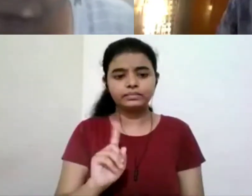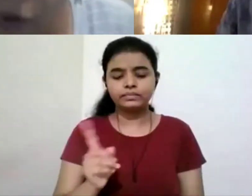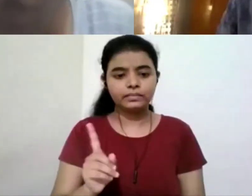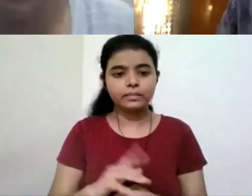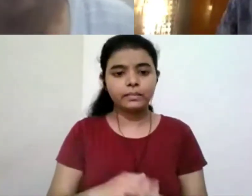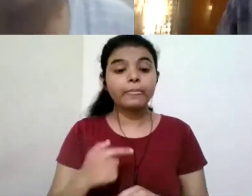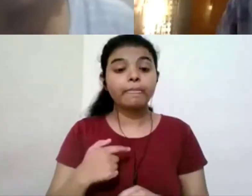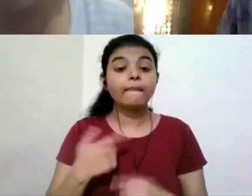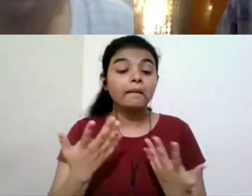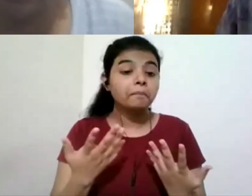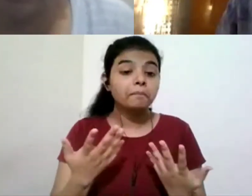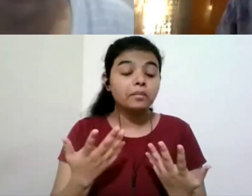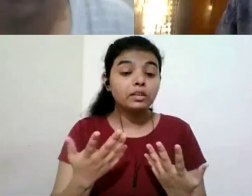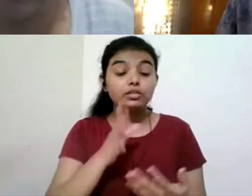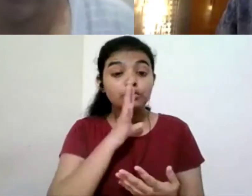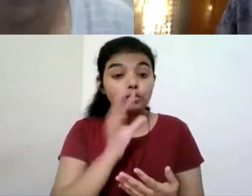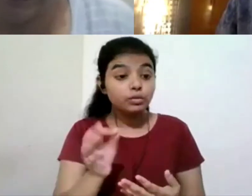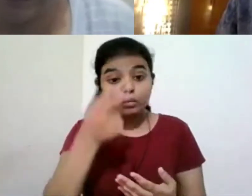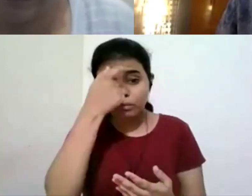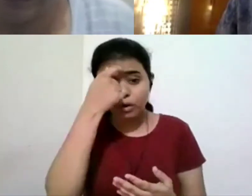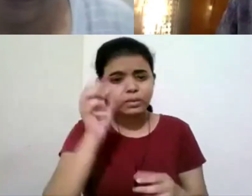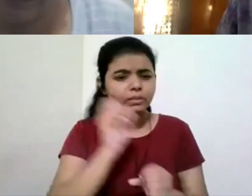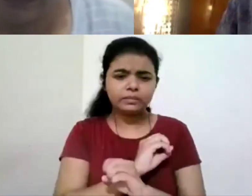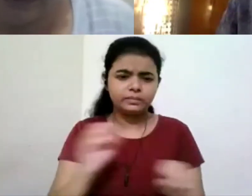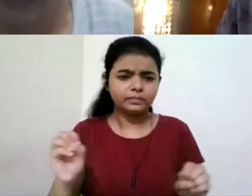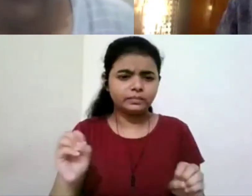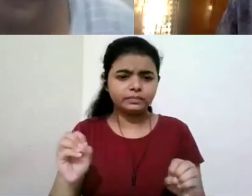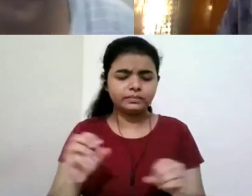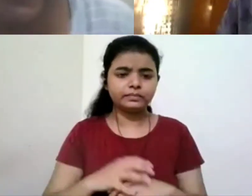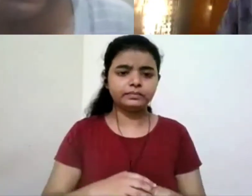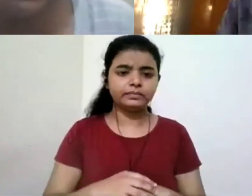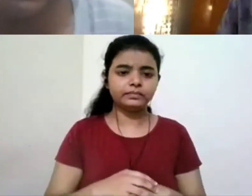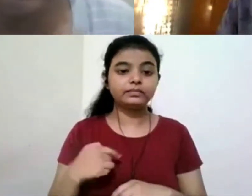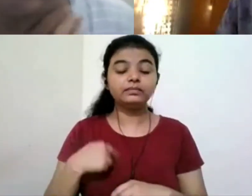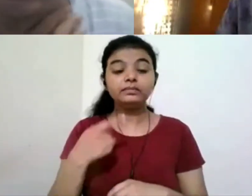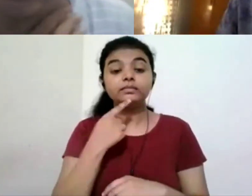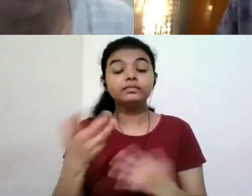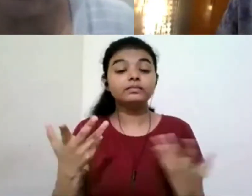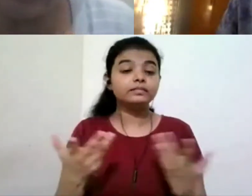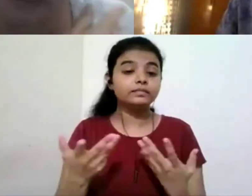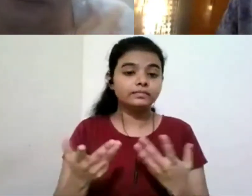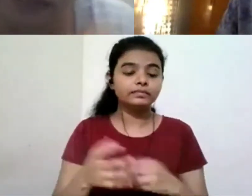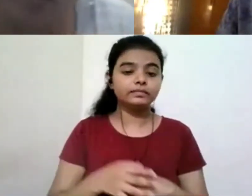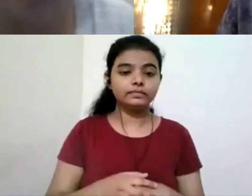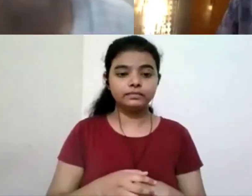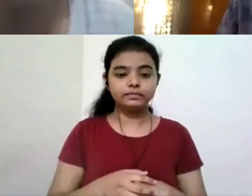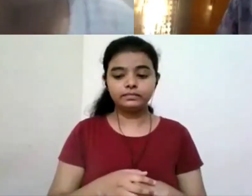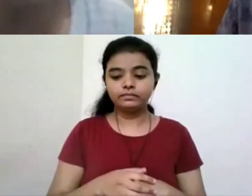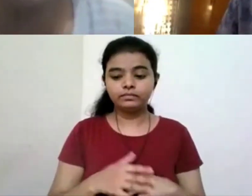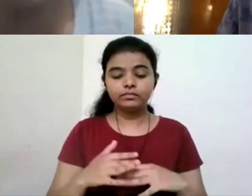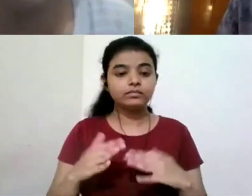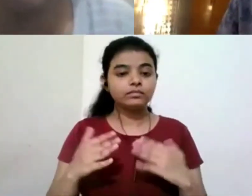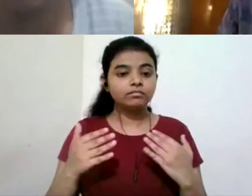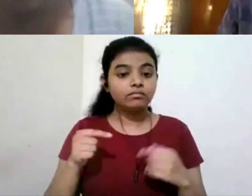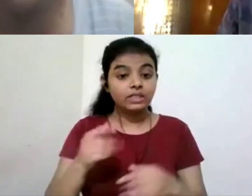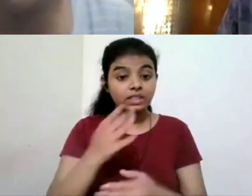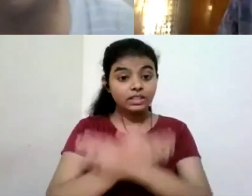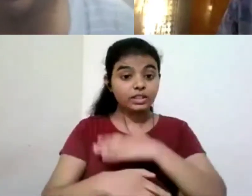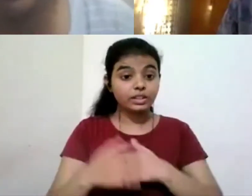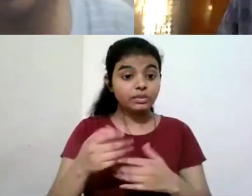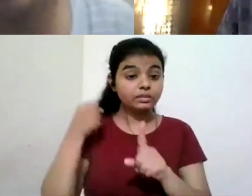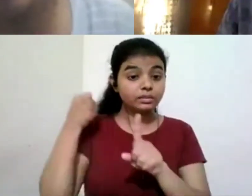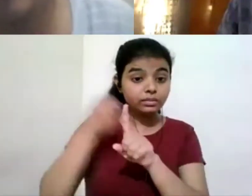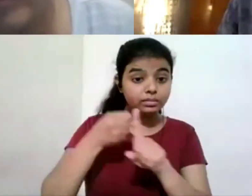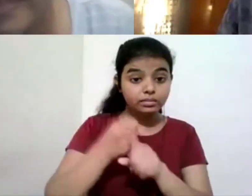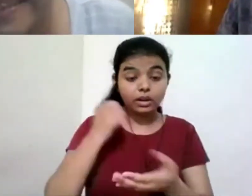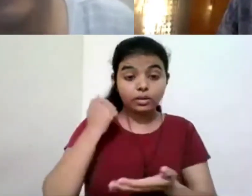And we've not found it problematic. I'm saying is this, that the entire venture of disability advocacy and